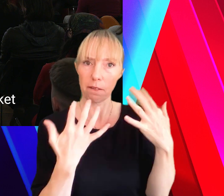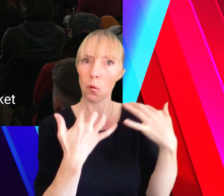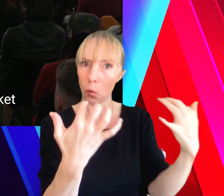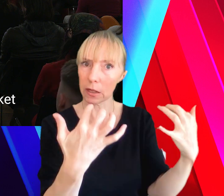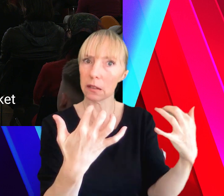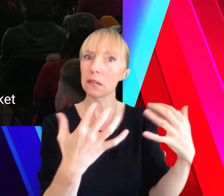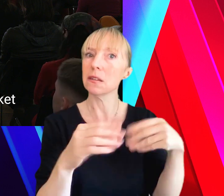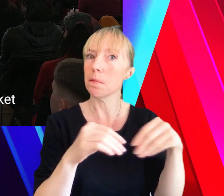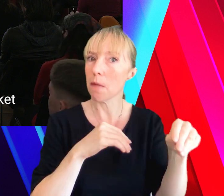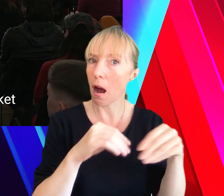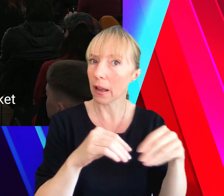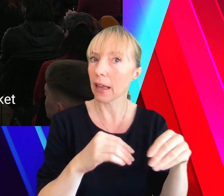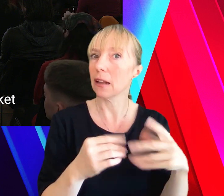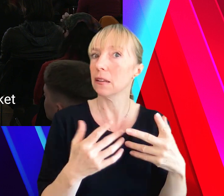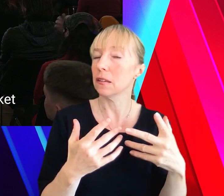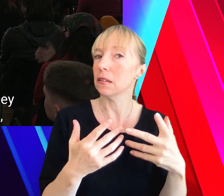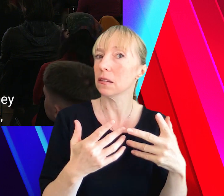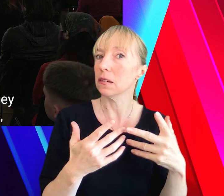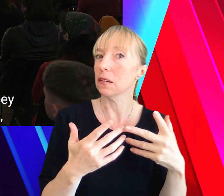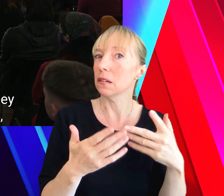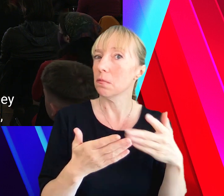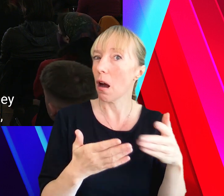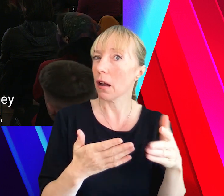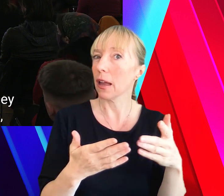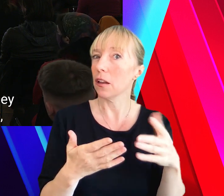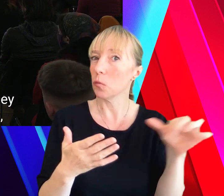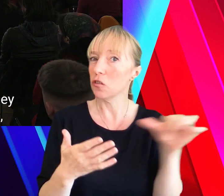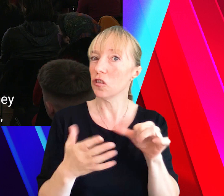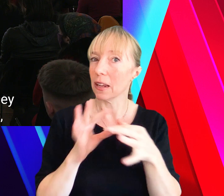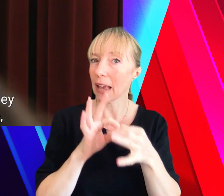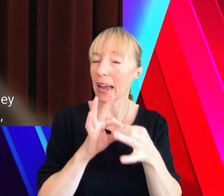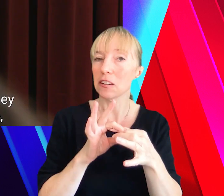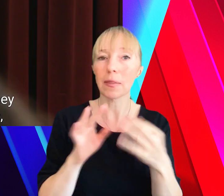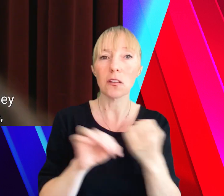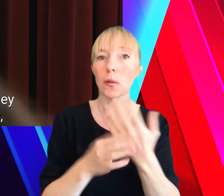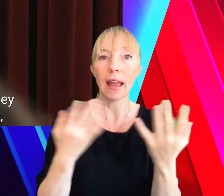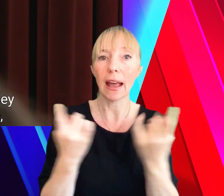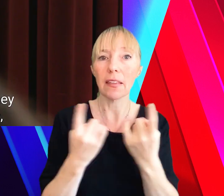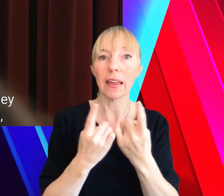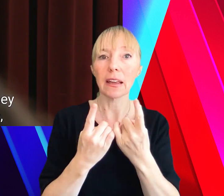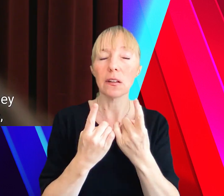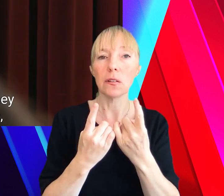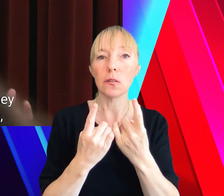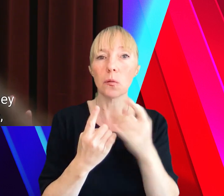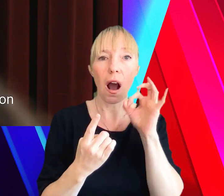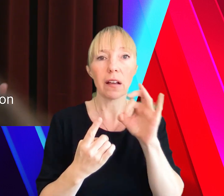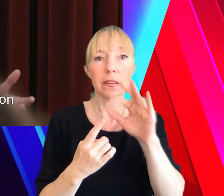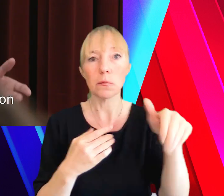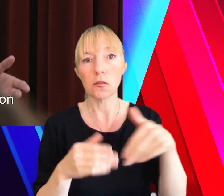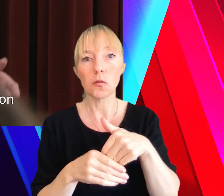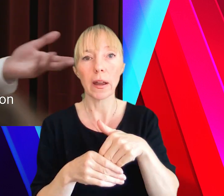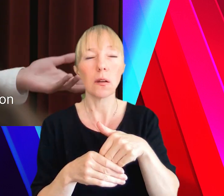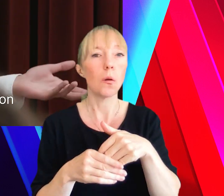is a market here and there is an audience here we should be engaging with. But are they doing anything to sort of bring those people in, or is it